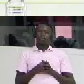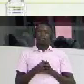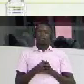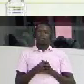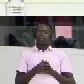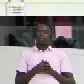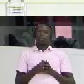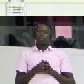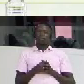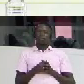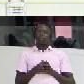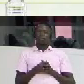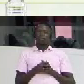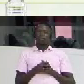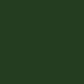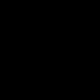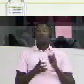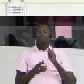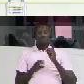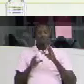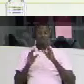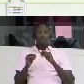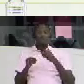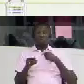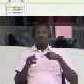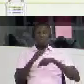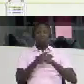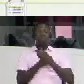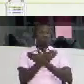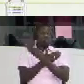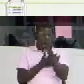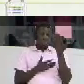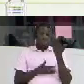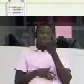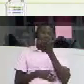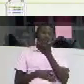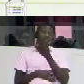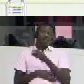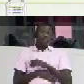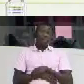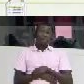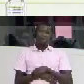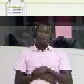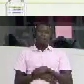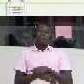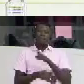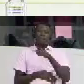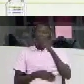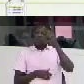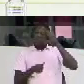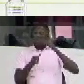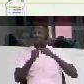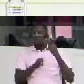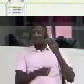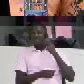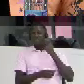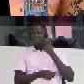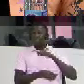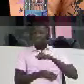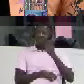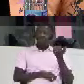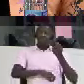duties. loolu la def ci suba. It was what I did that morning. Do you recall the date and the